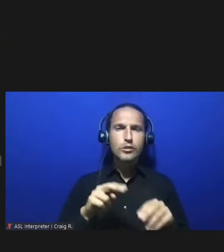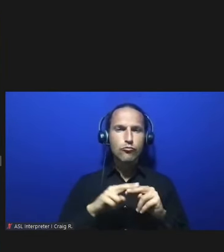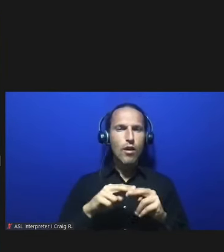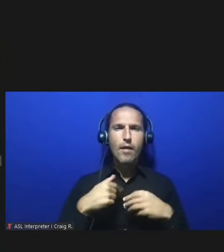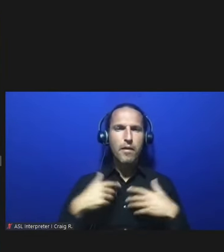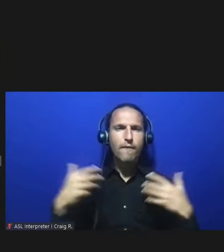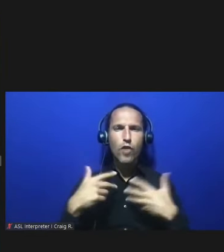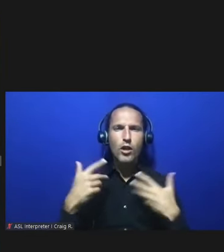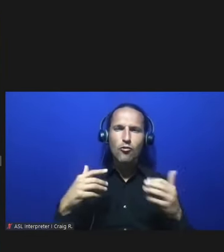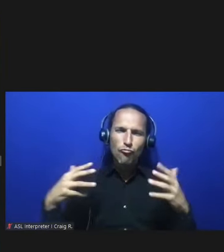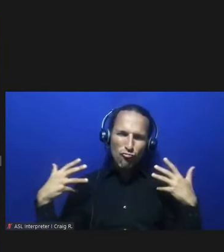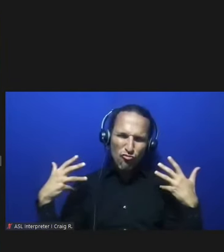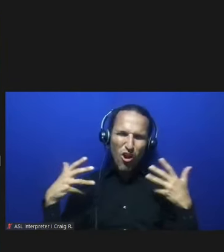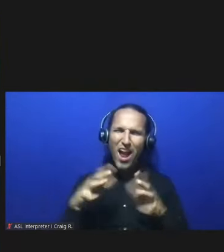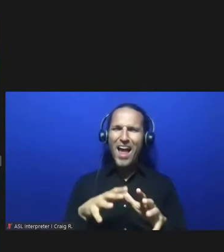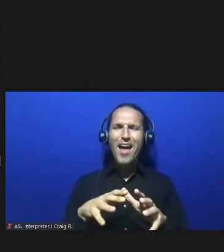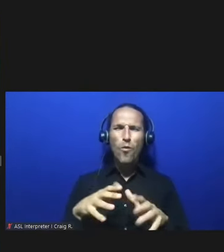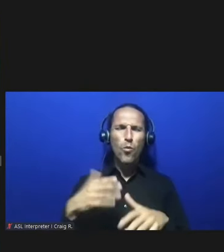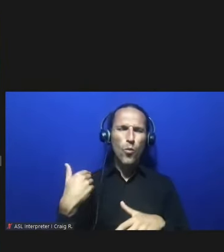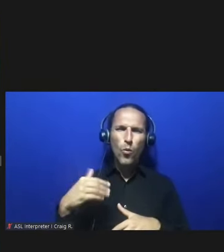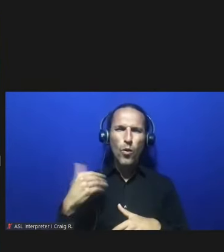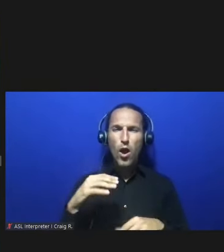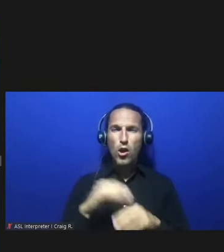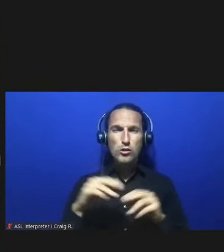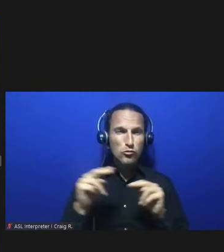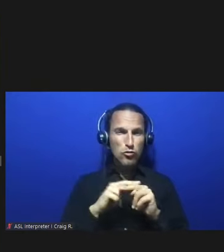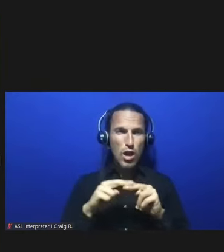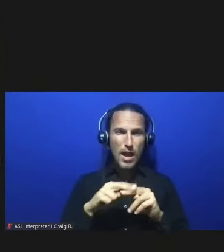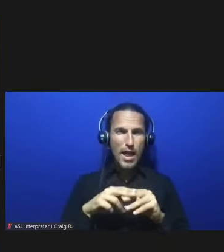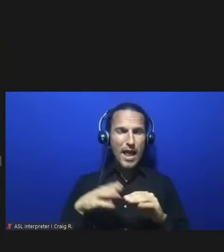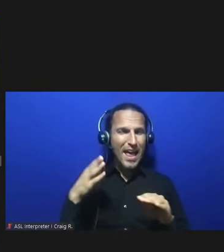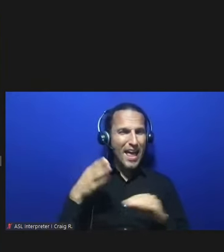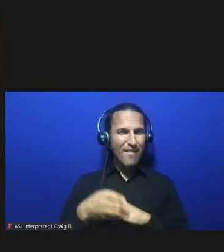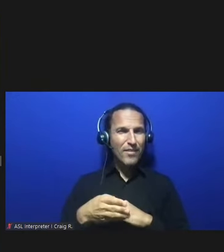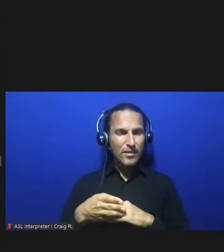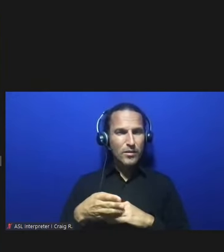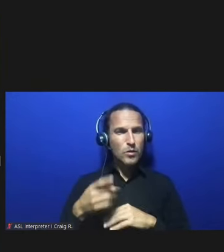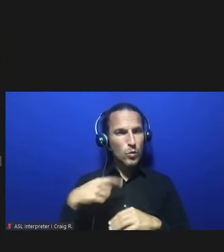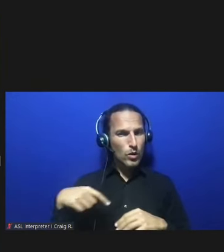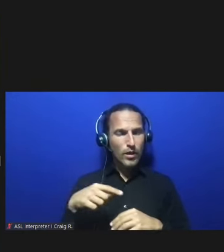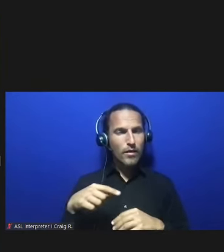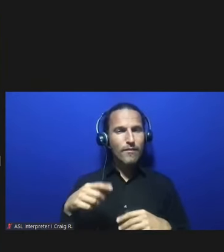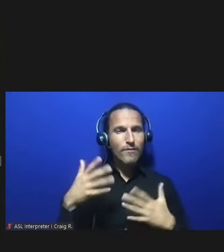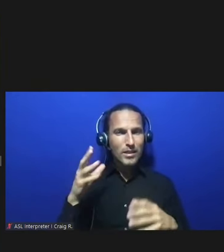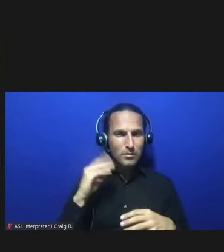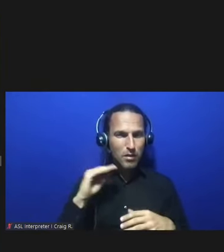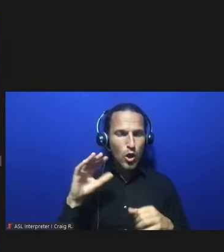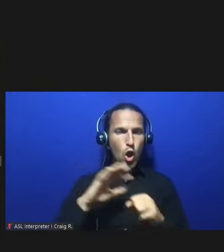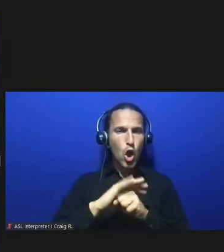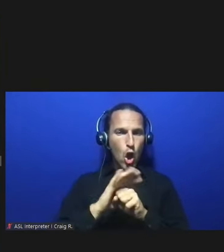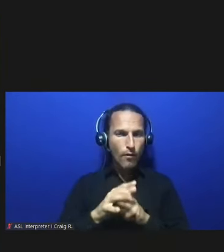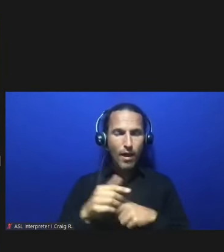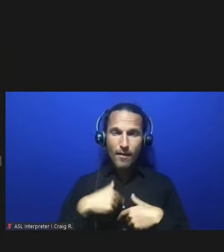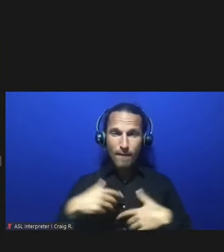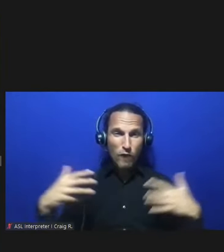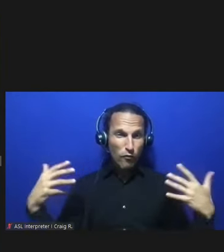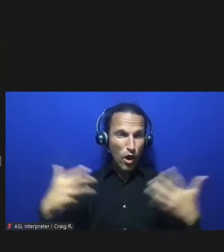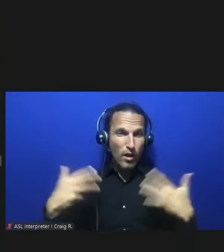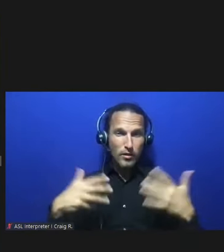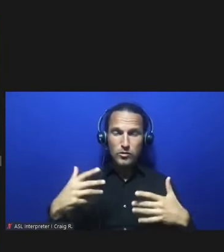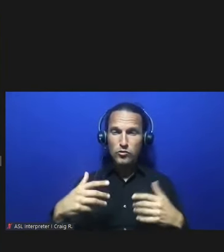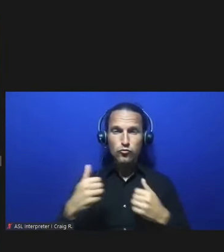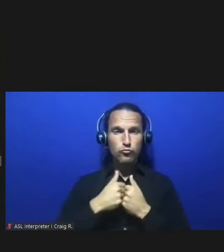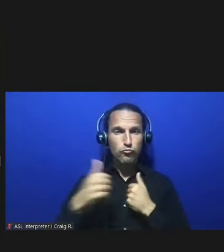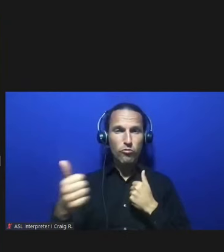how crowded it will be on the trains after us going through COVID. And I was afraid of even